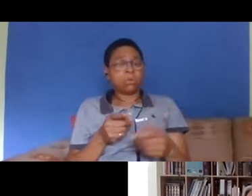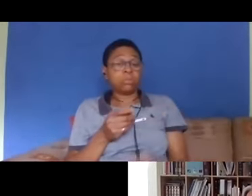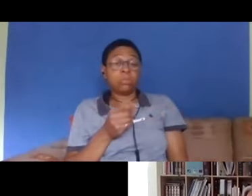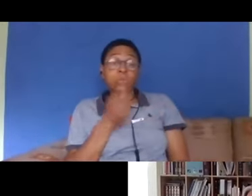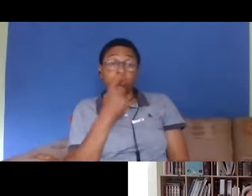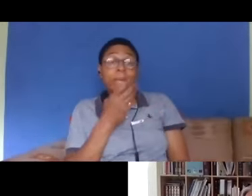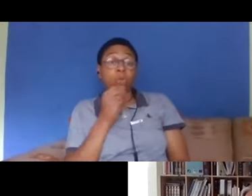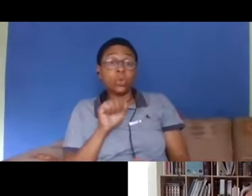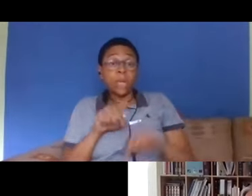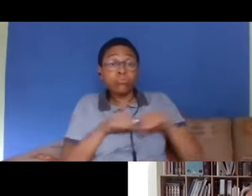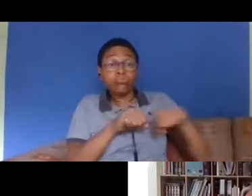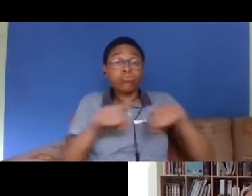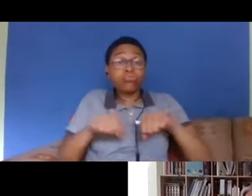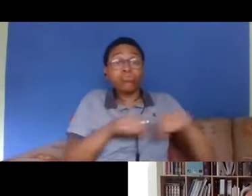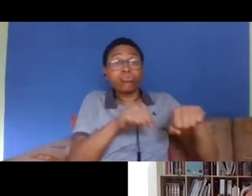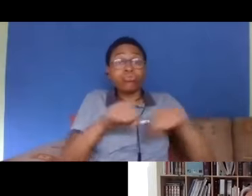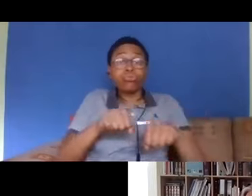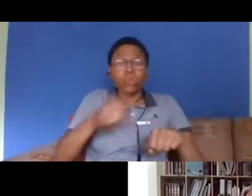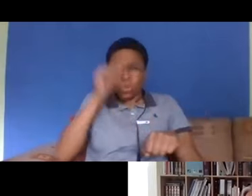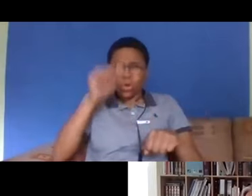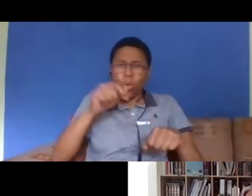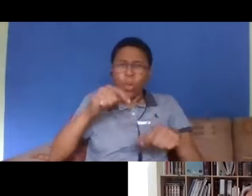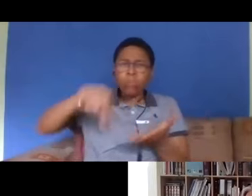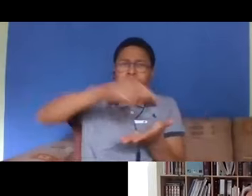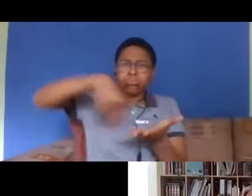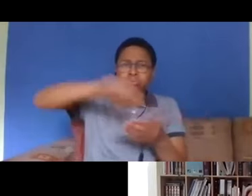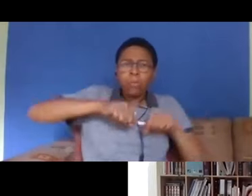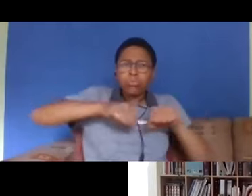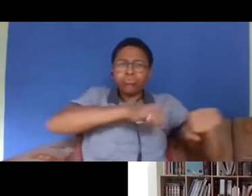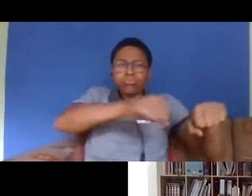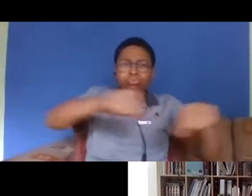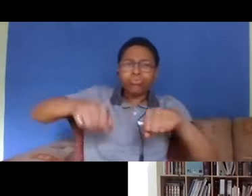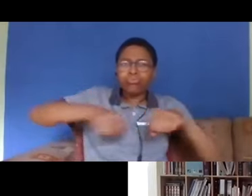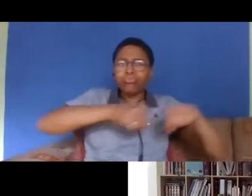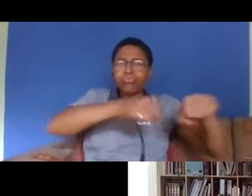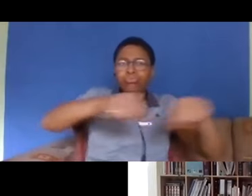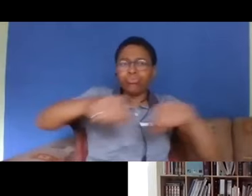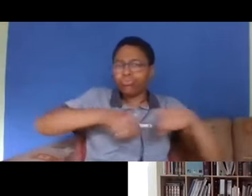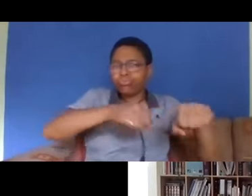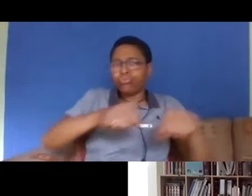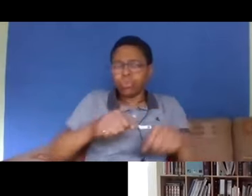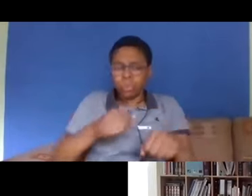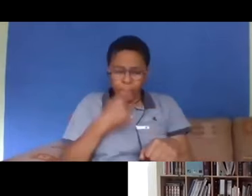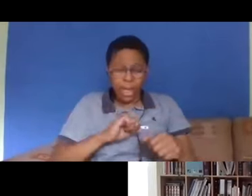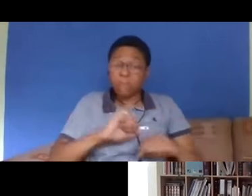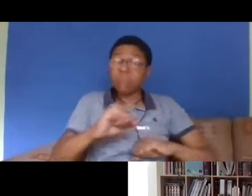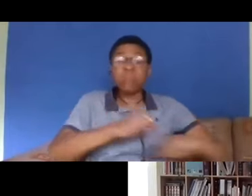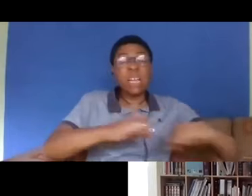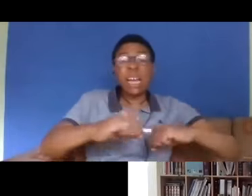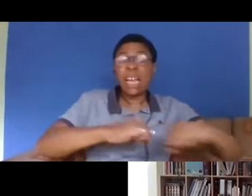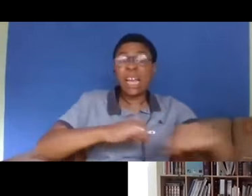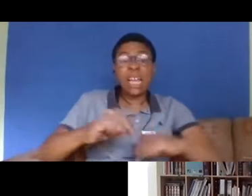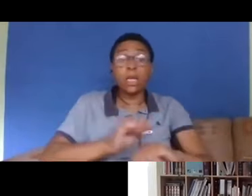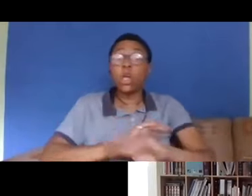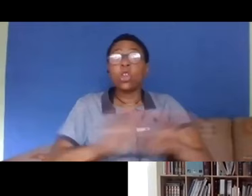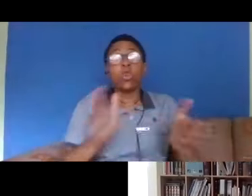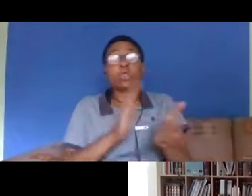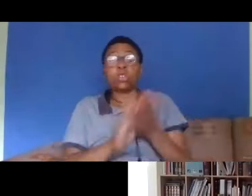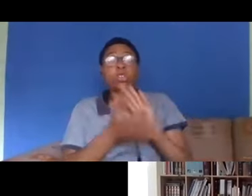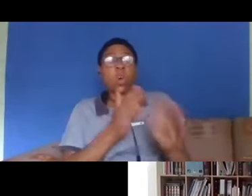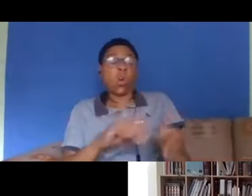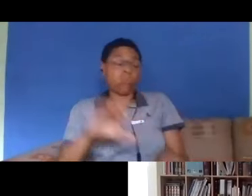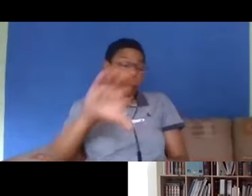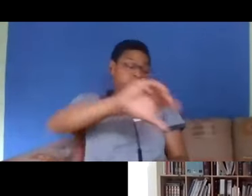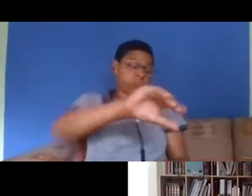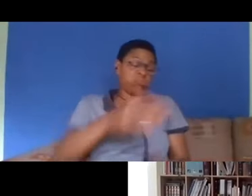important, and to make sure that what you are, you've got in there is the thing that can actually have an effect, rather than just adding to the